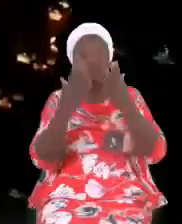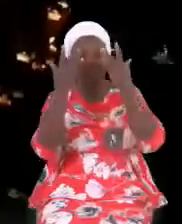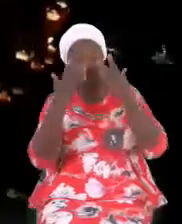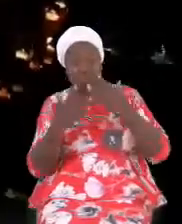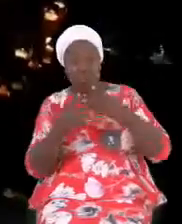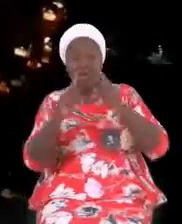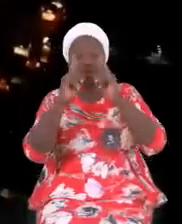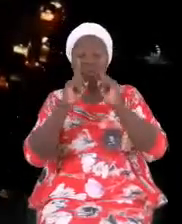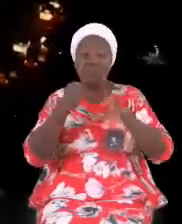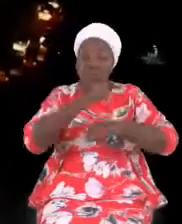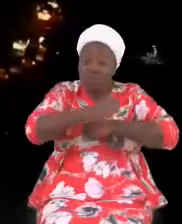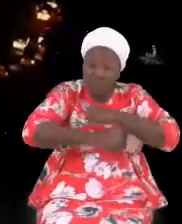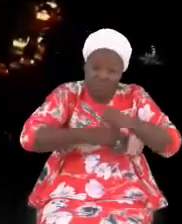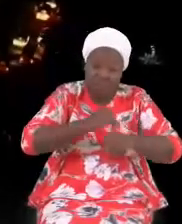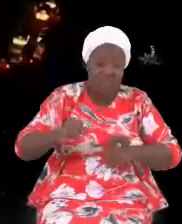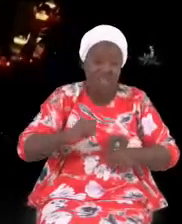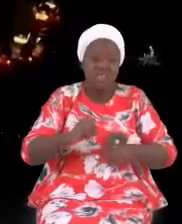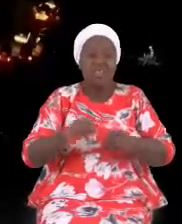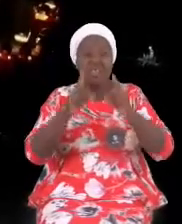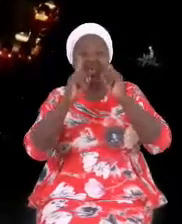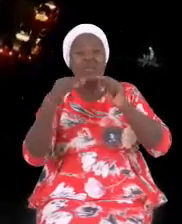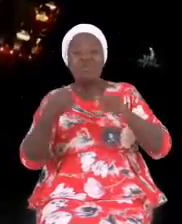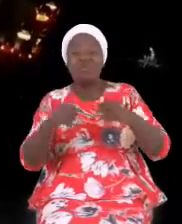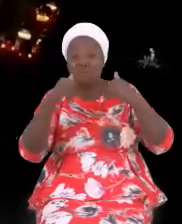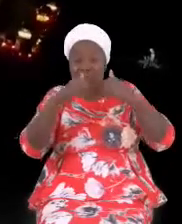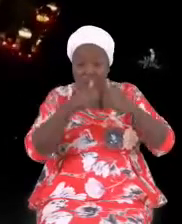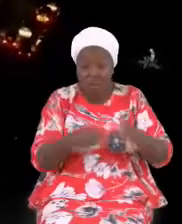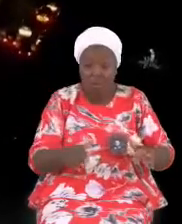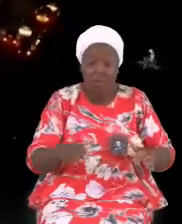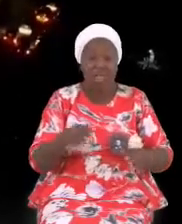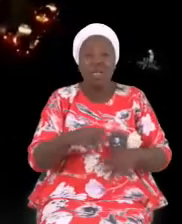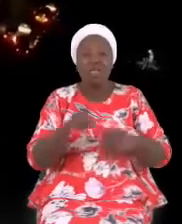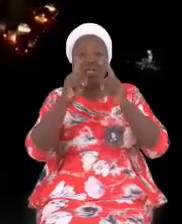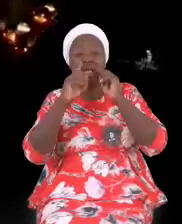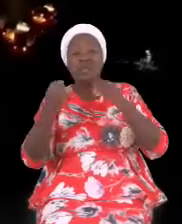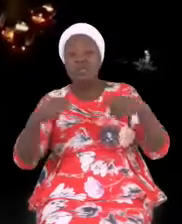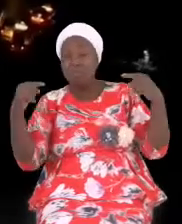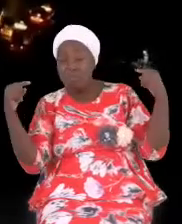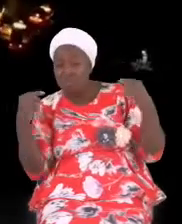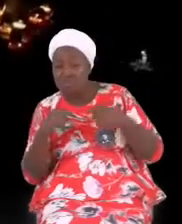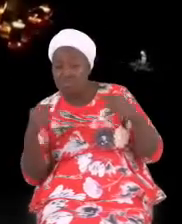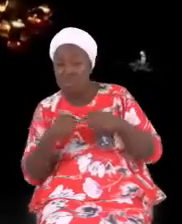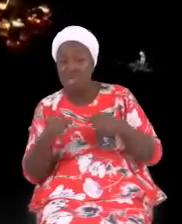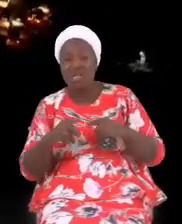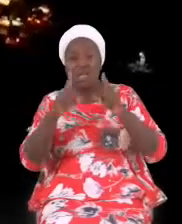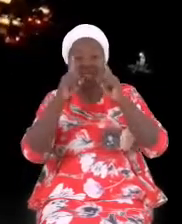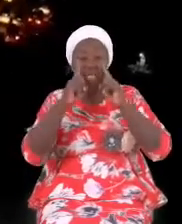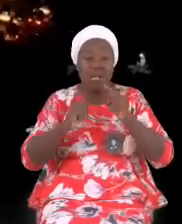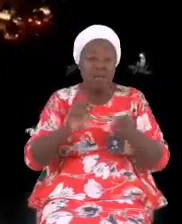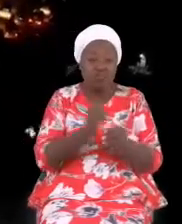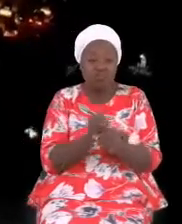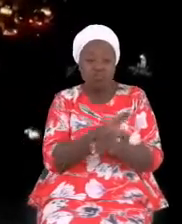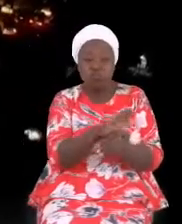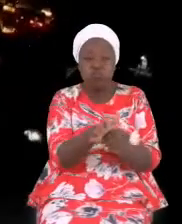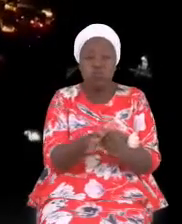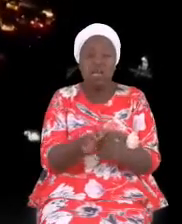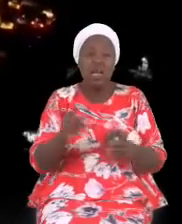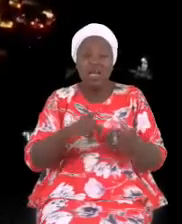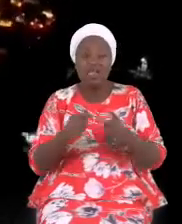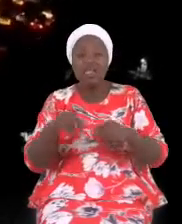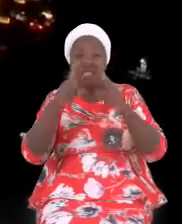of suffering, tears of loss, tears of pain, tears of pandemic, and tears